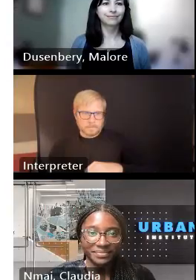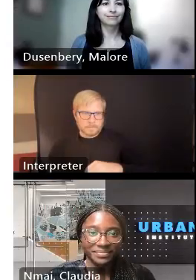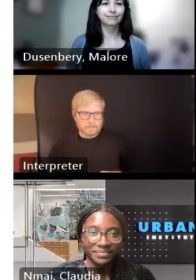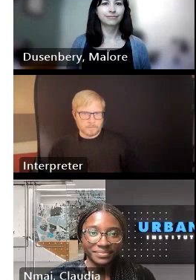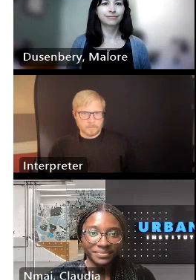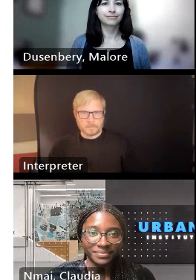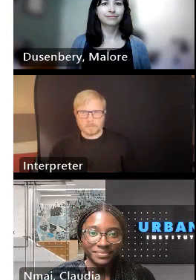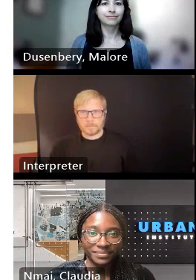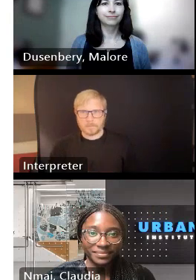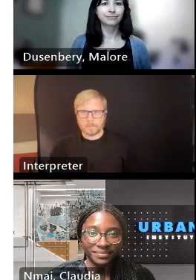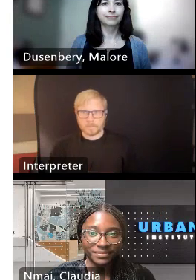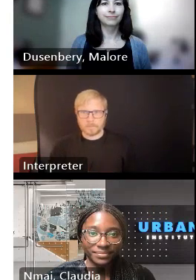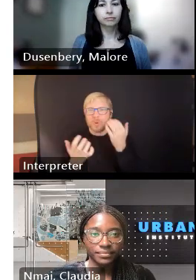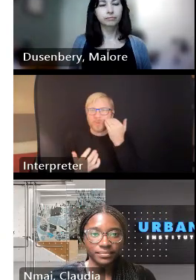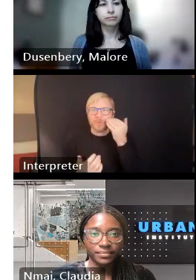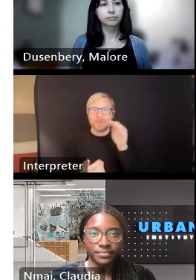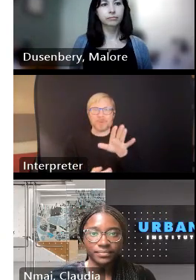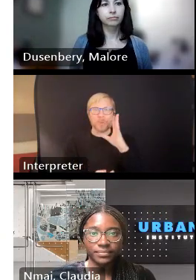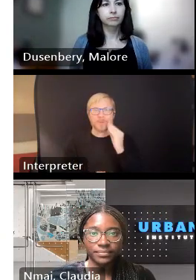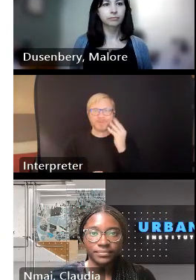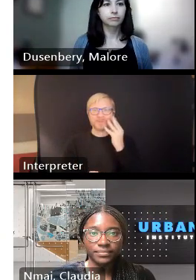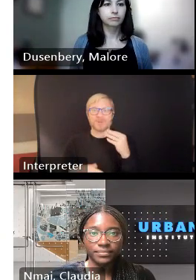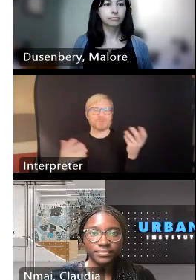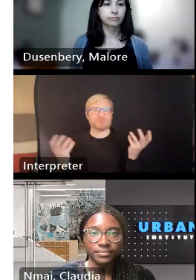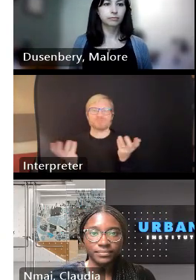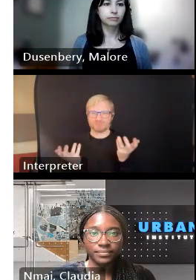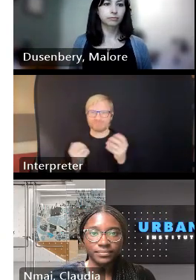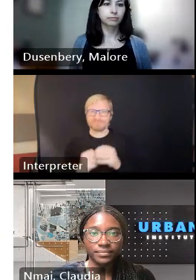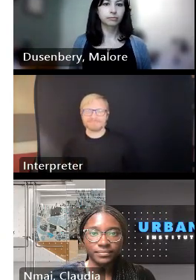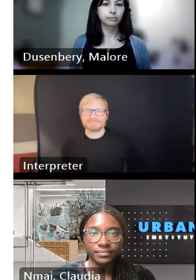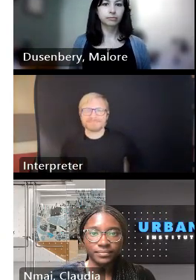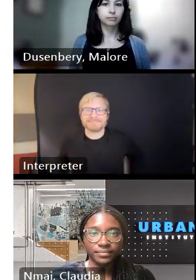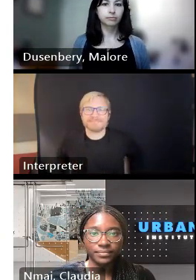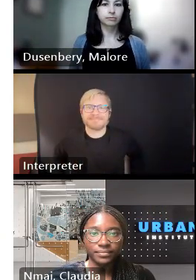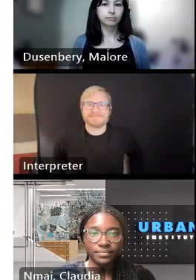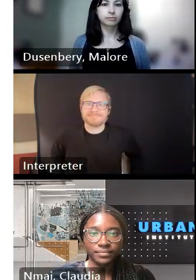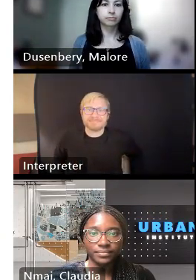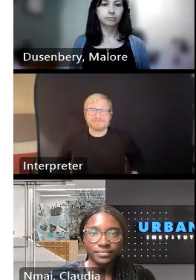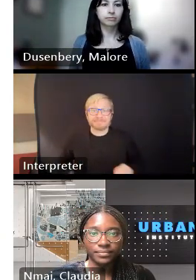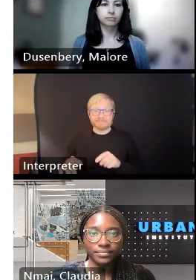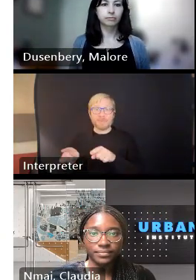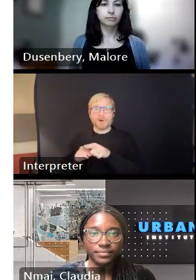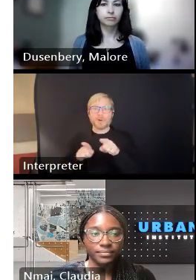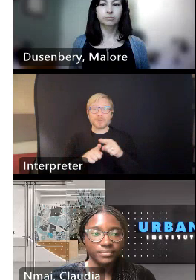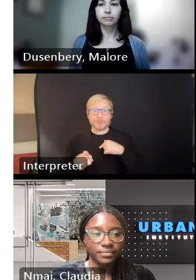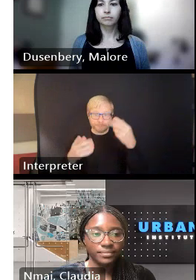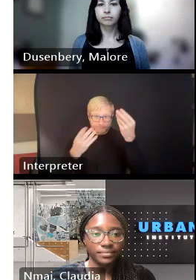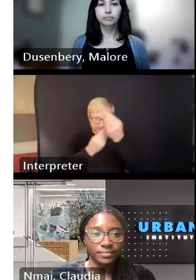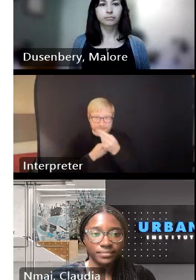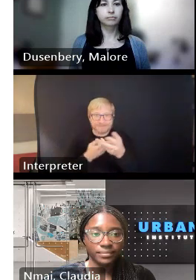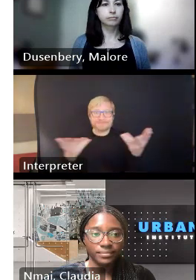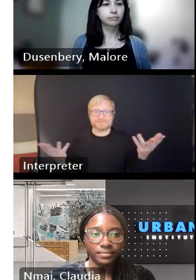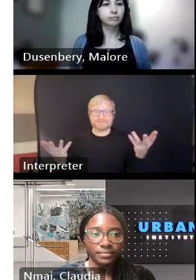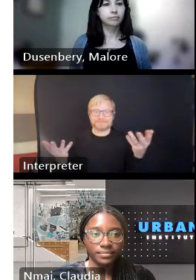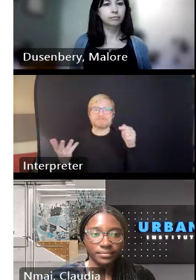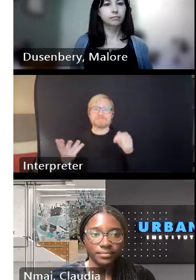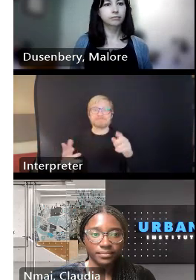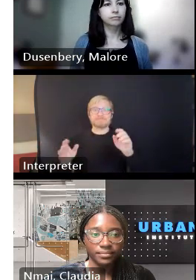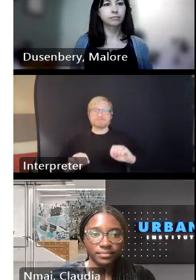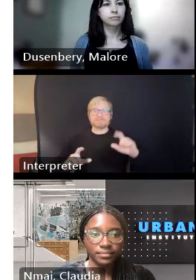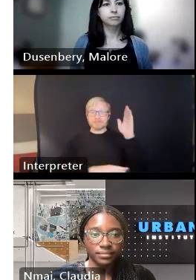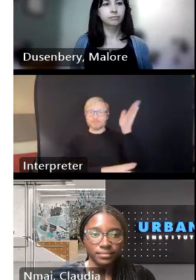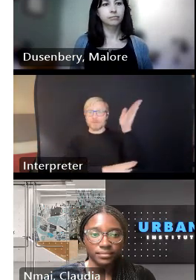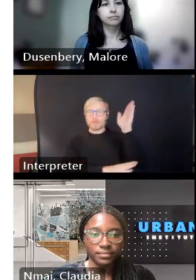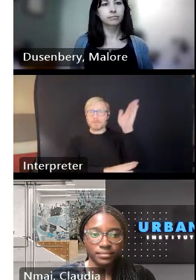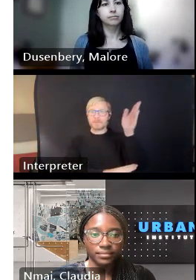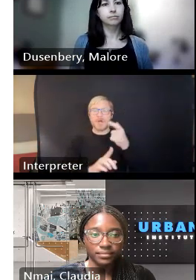technological headaches. I also want to let you know that this webinar is supported with funding from the